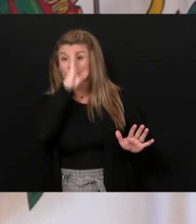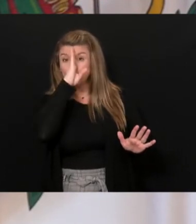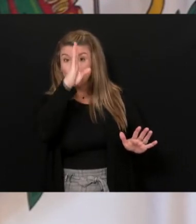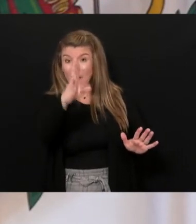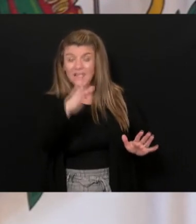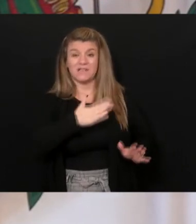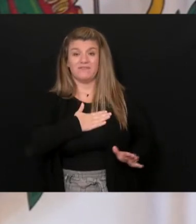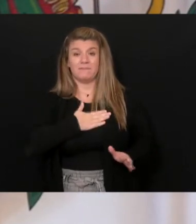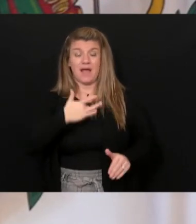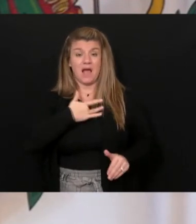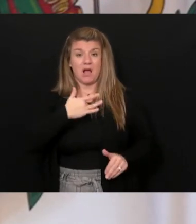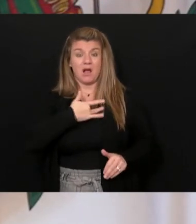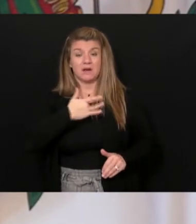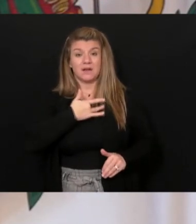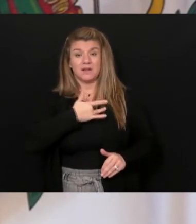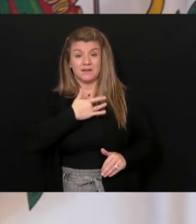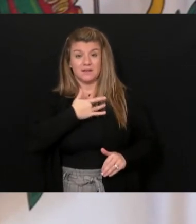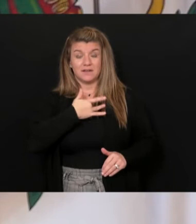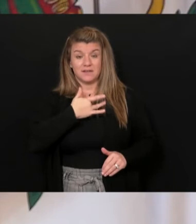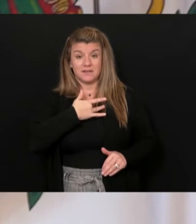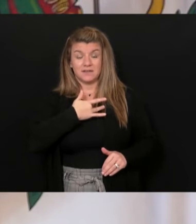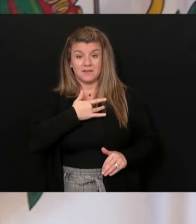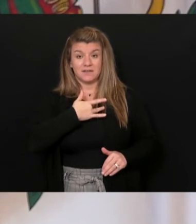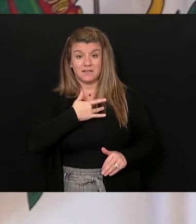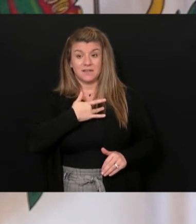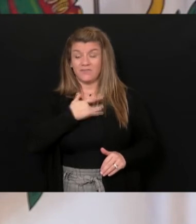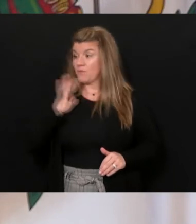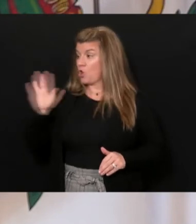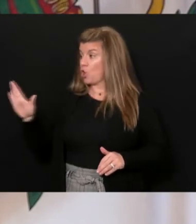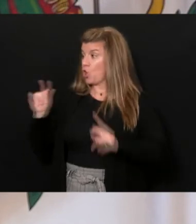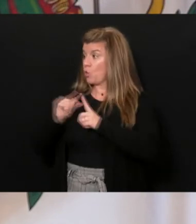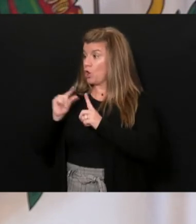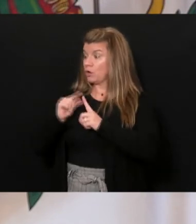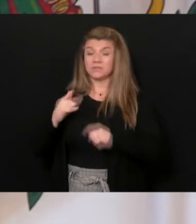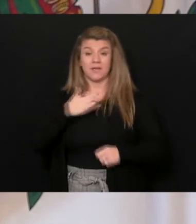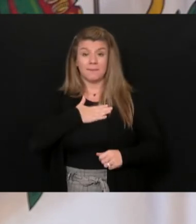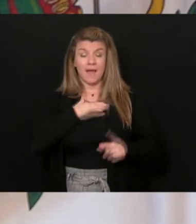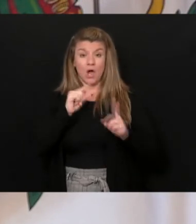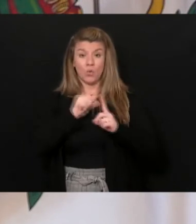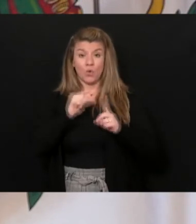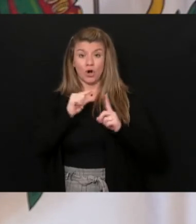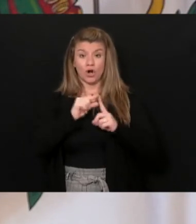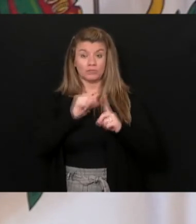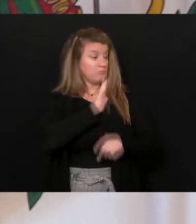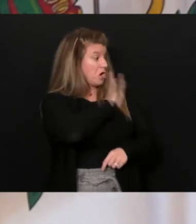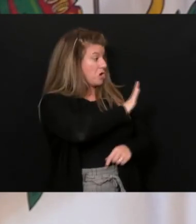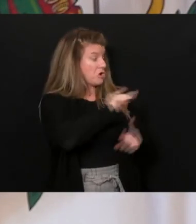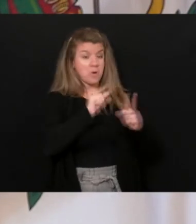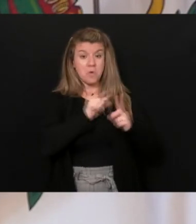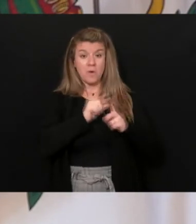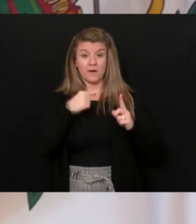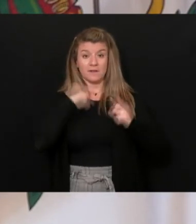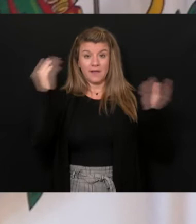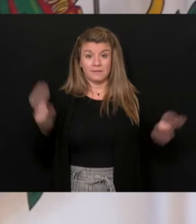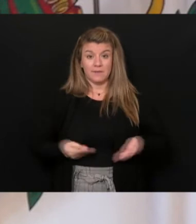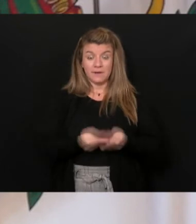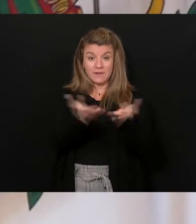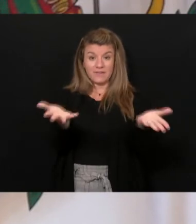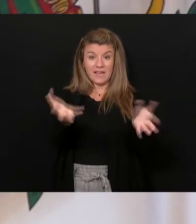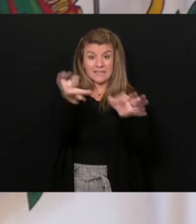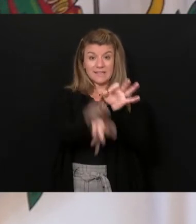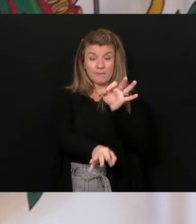my heart and directly from her words and my words, and it's just this simple.